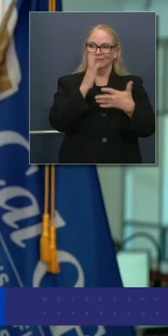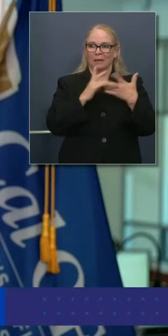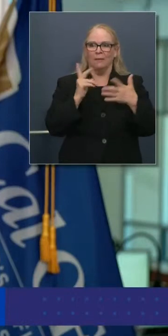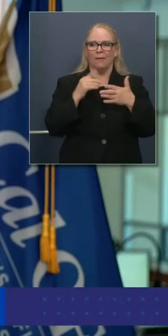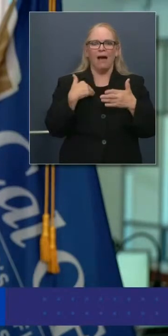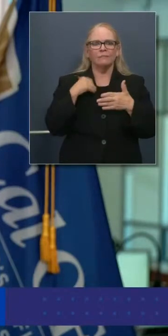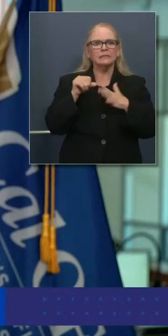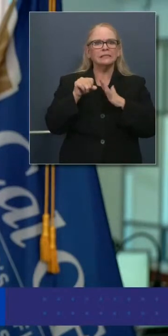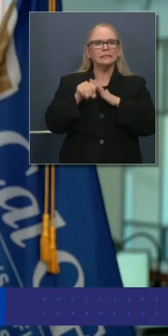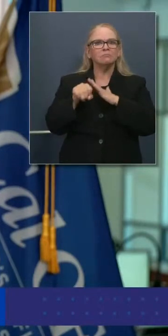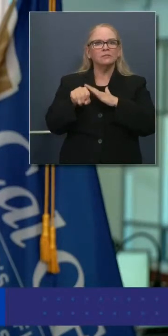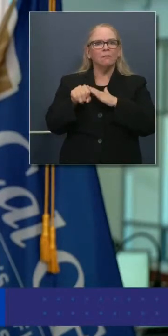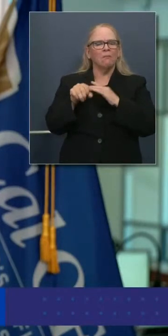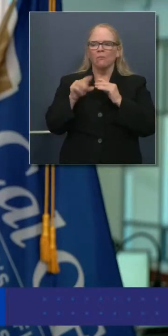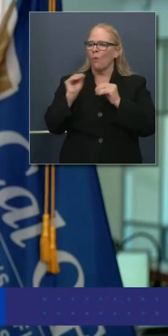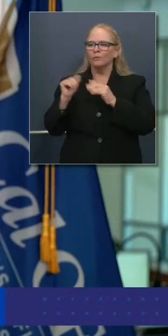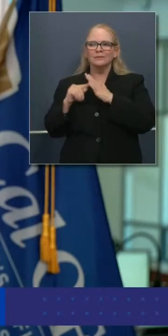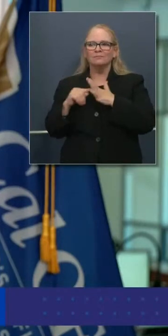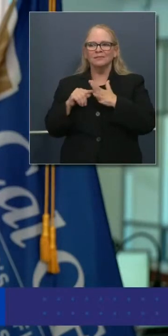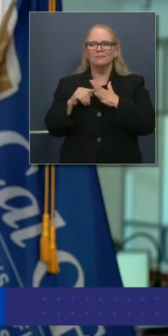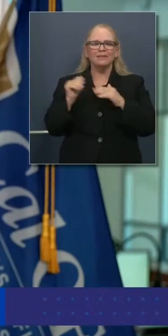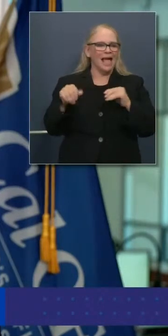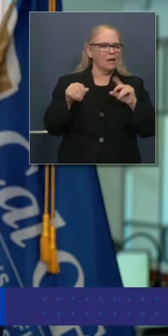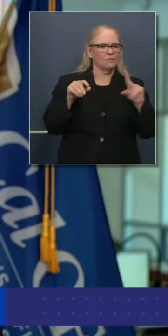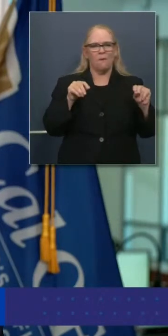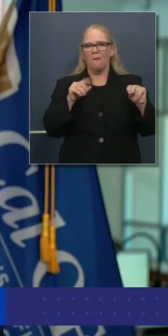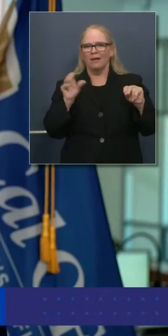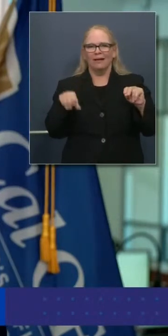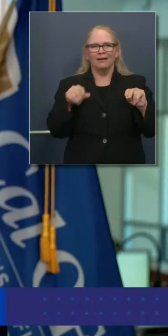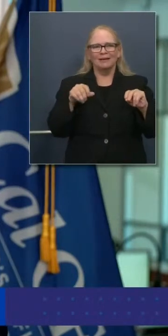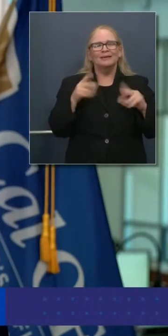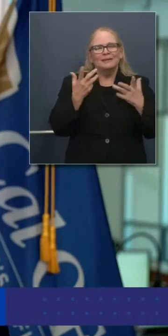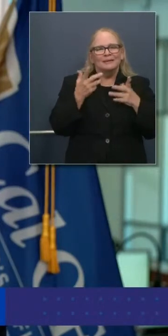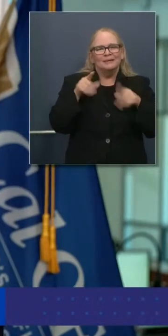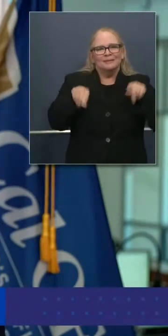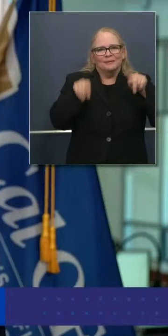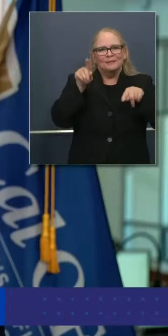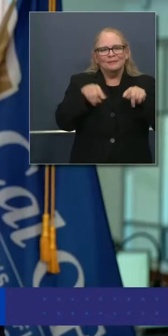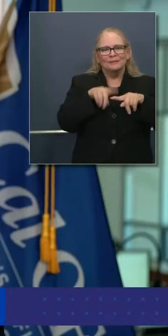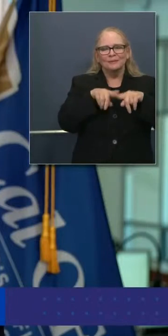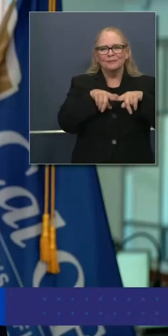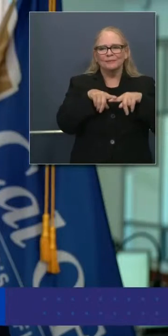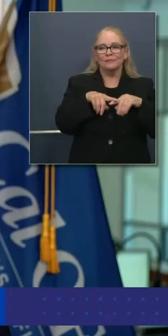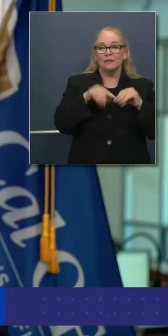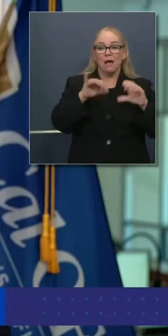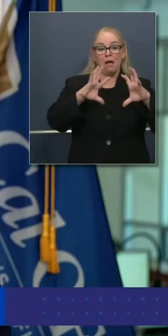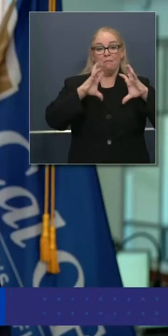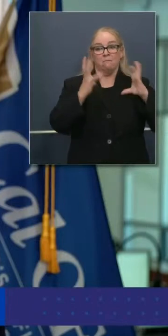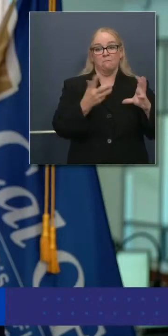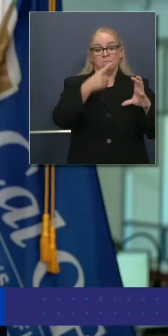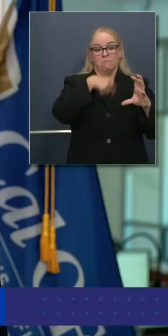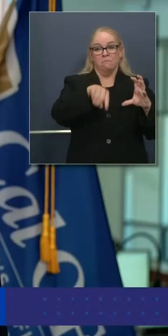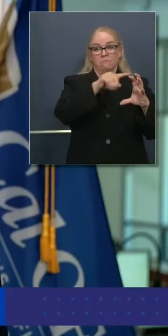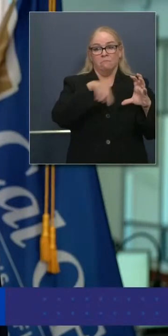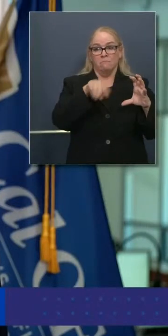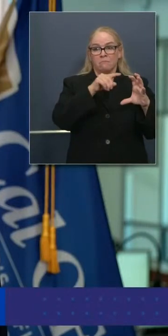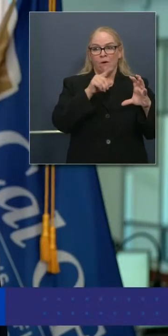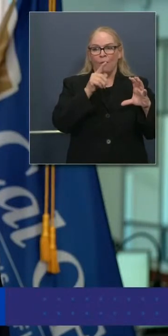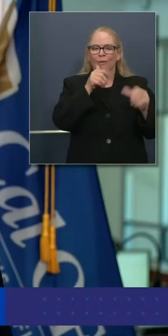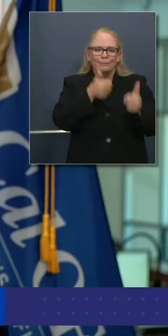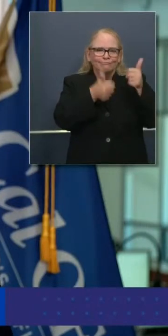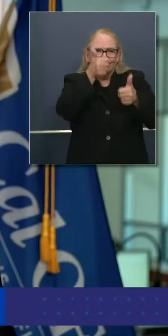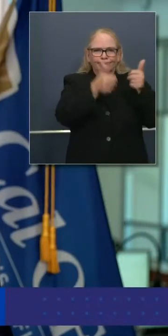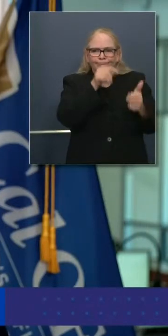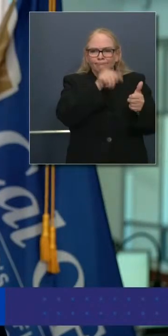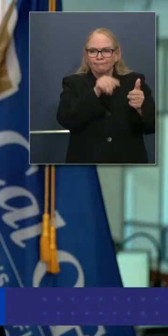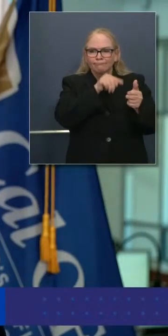other criteria that were laid out specifically by the task force, co-chaired by Dr. Chavez, who's made a number of presentations. Let me